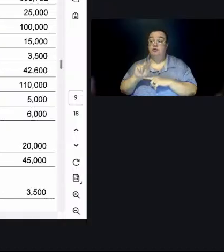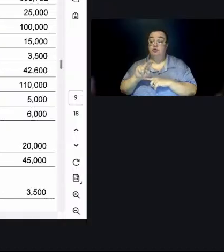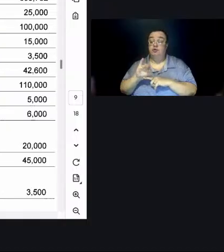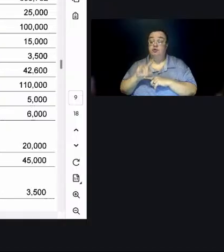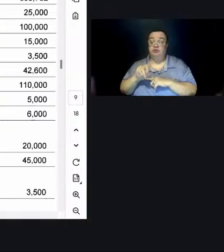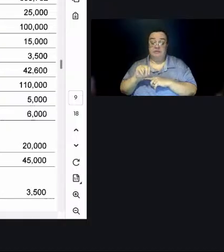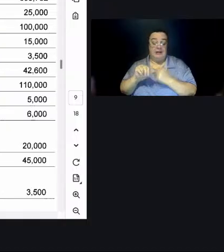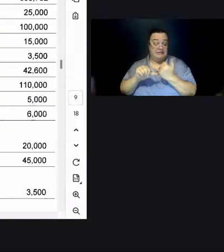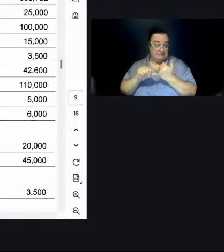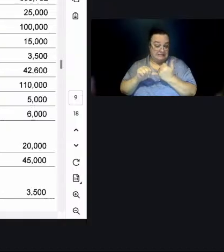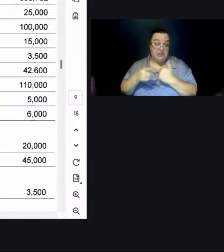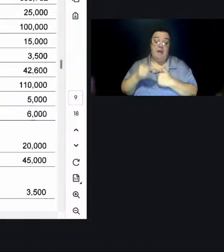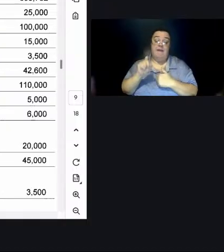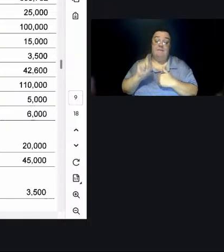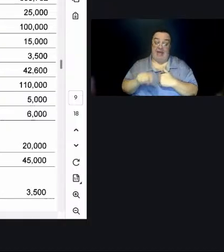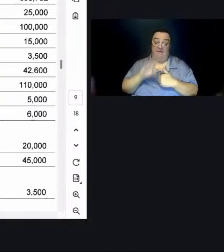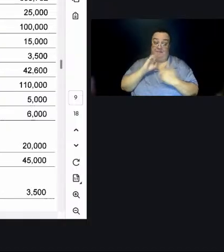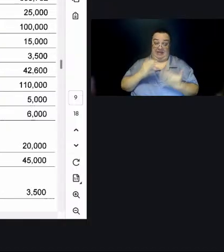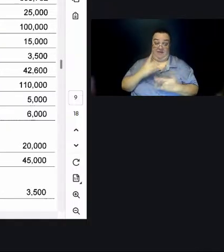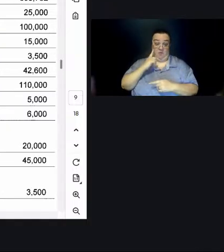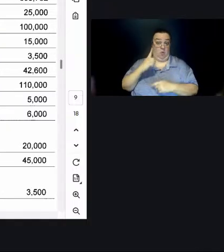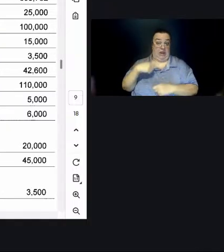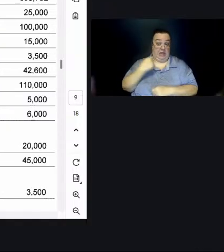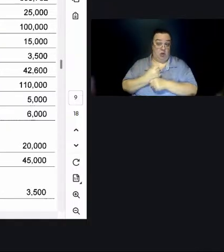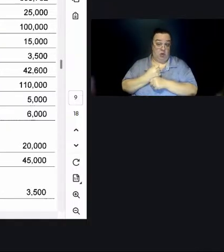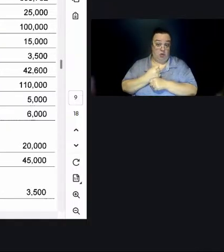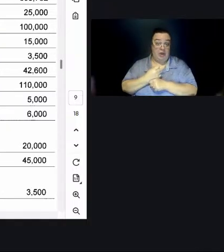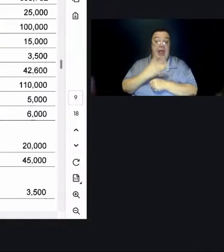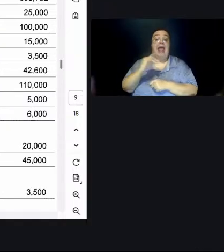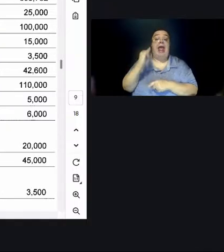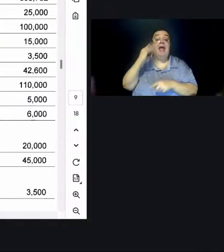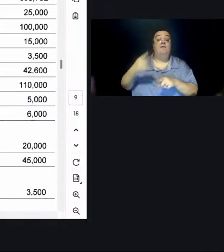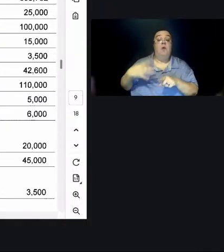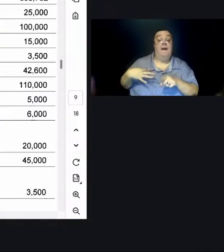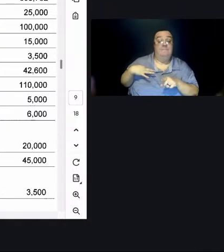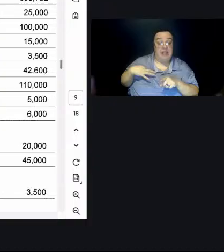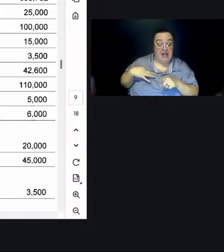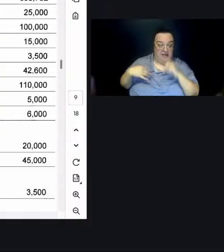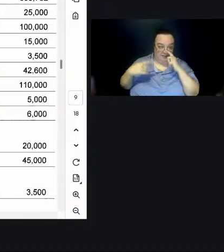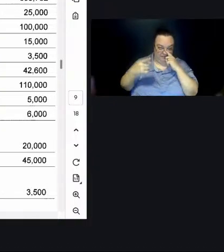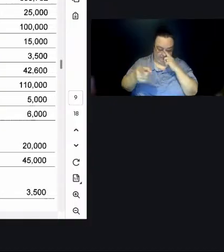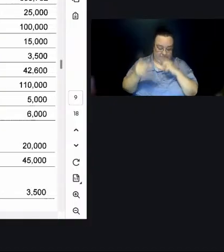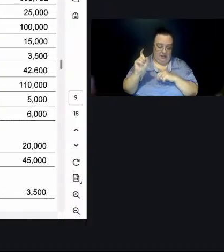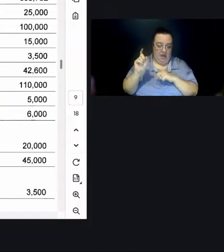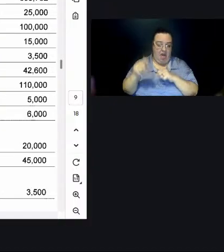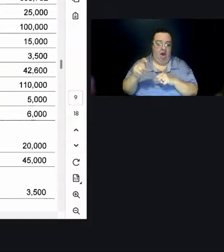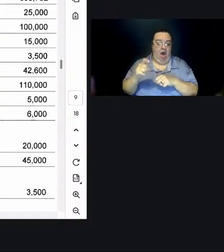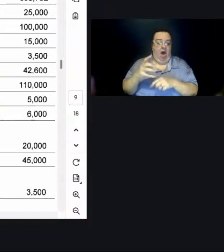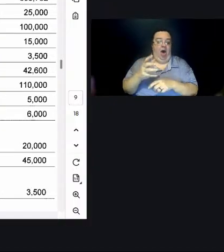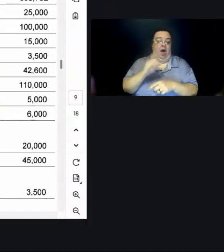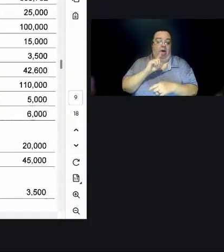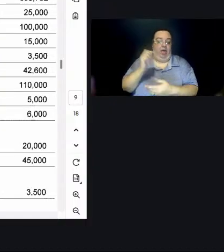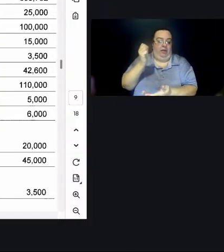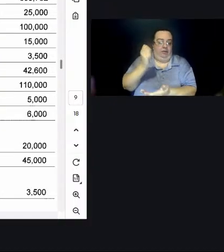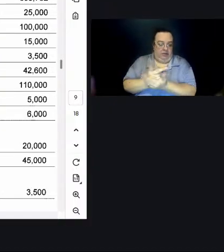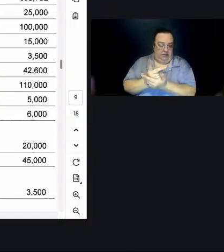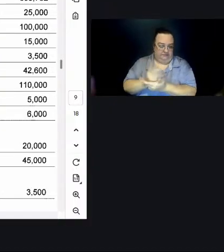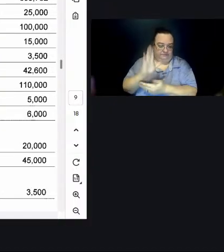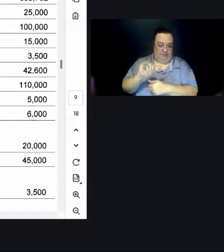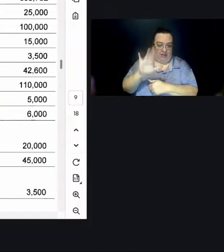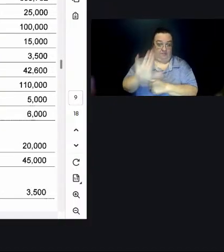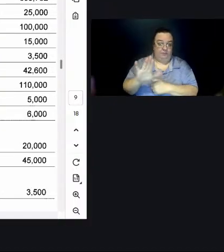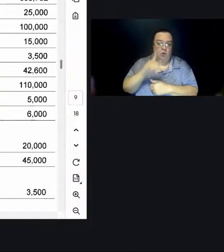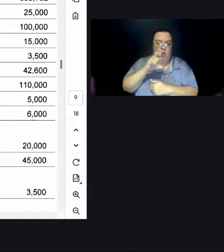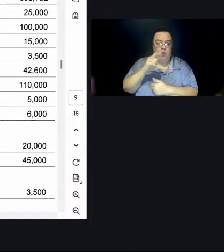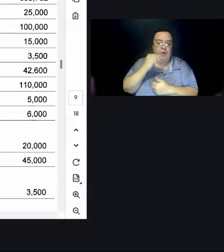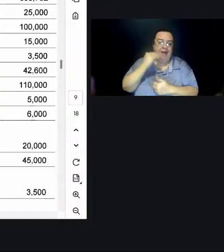have to be here for a year, and if you apply, you have to get approved by your department head,